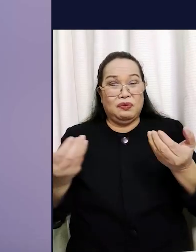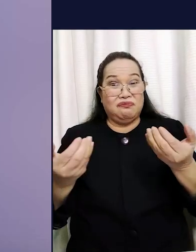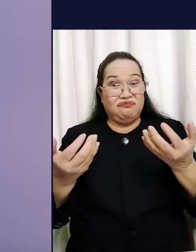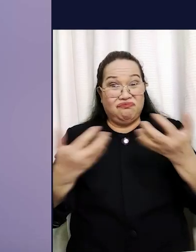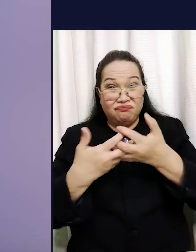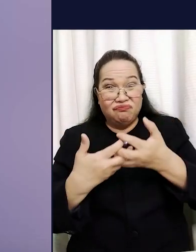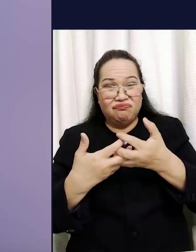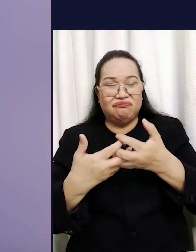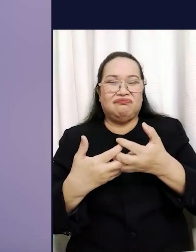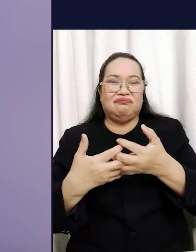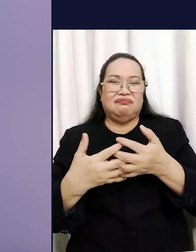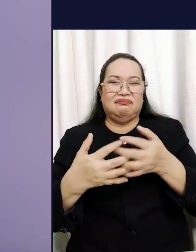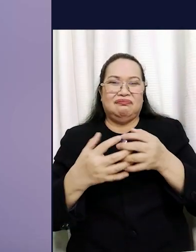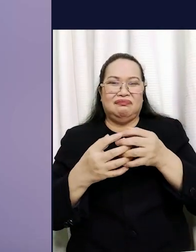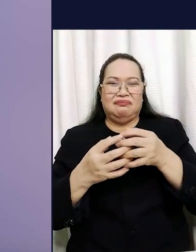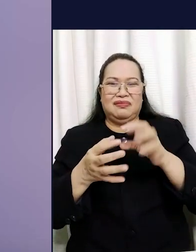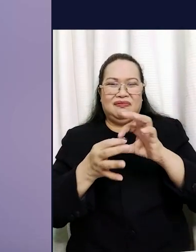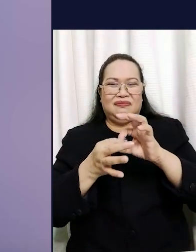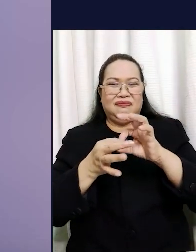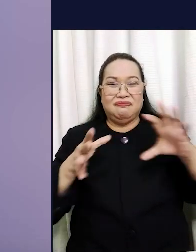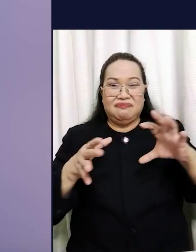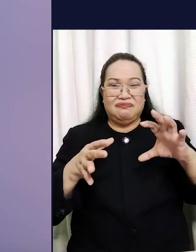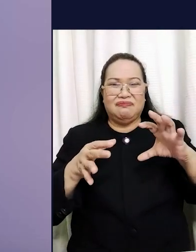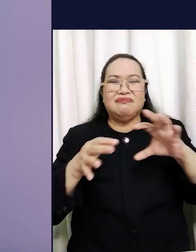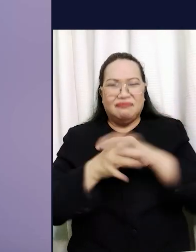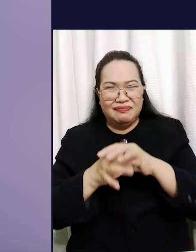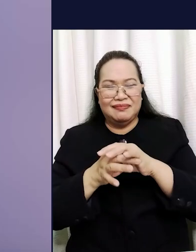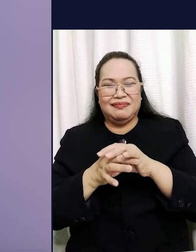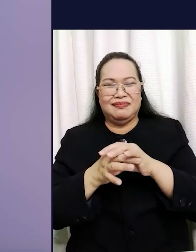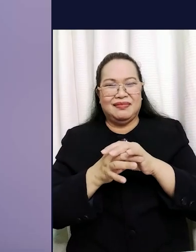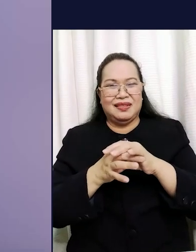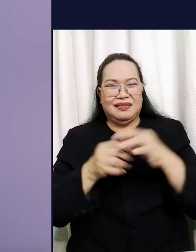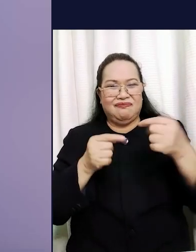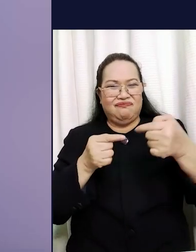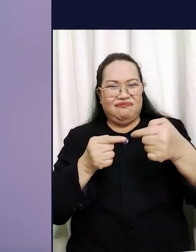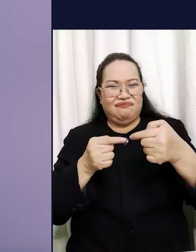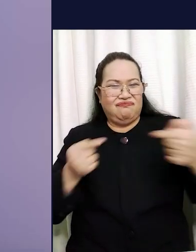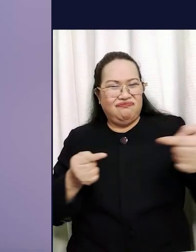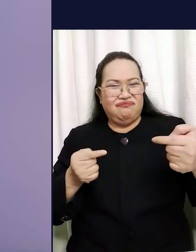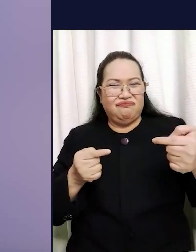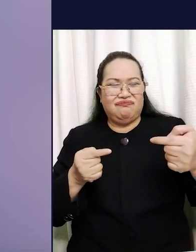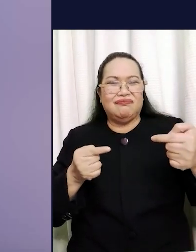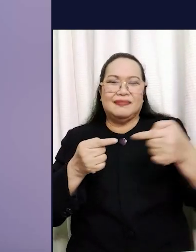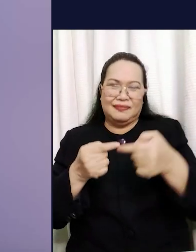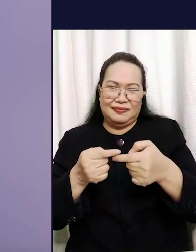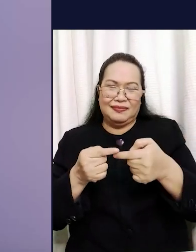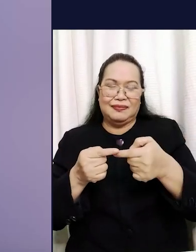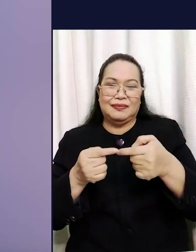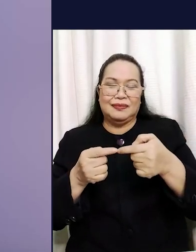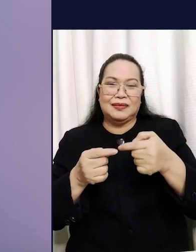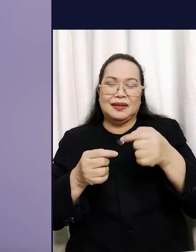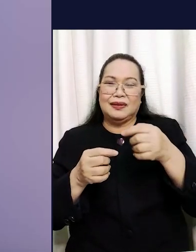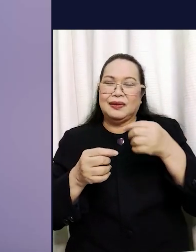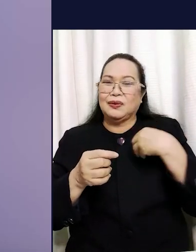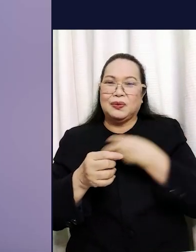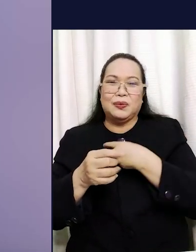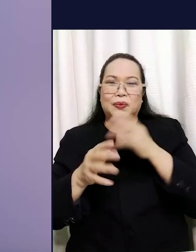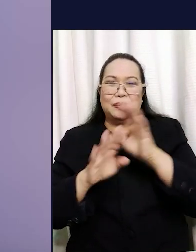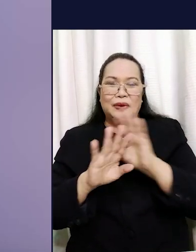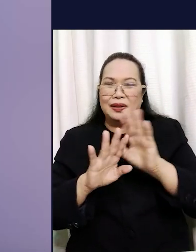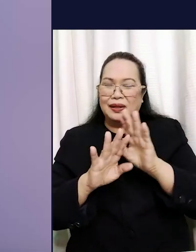Let's not forget to give our wife, our children, our